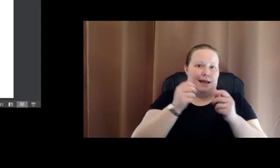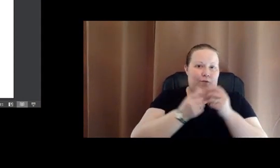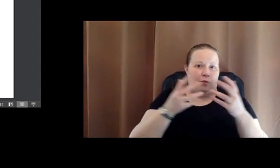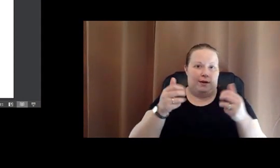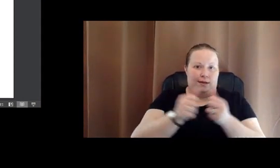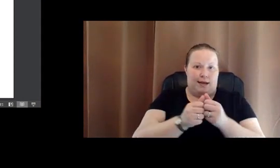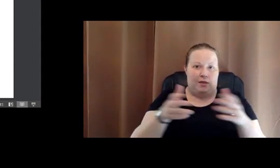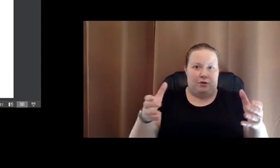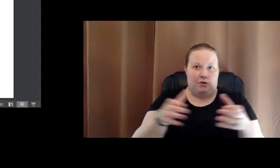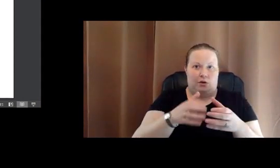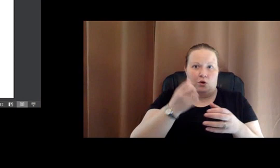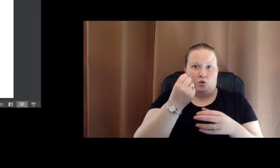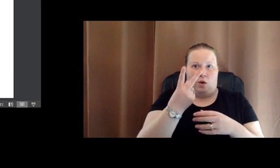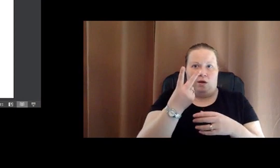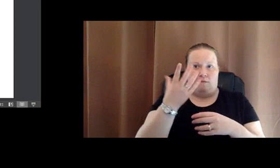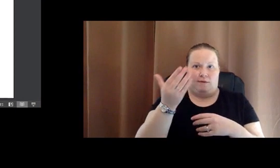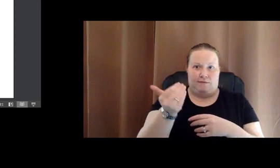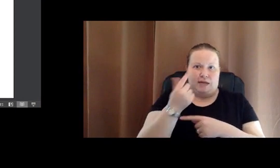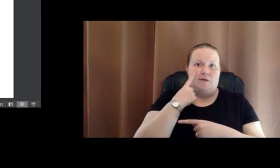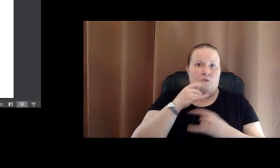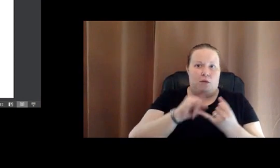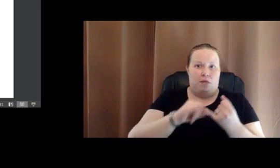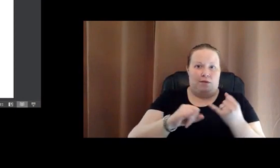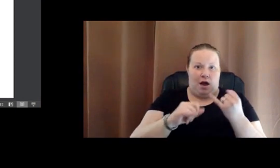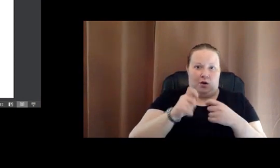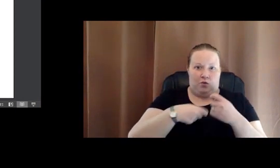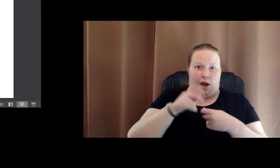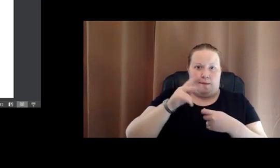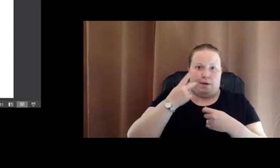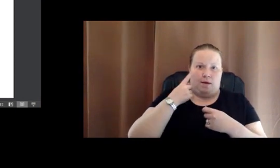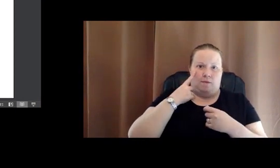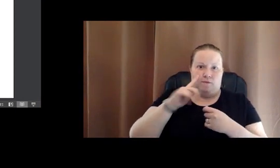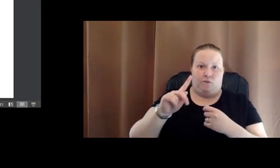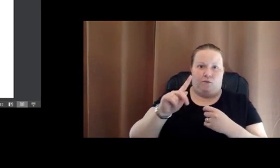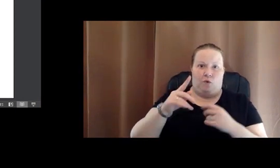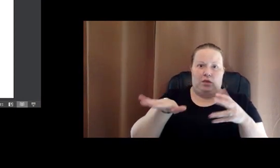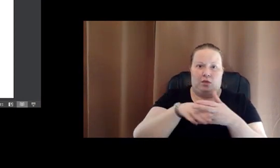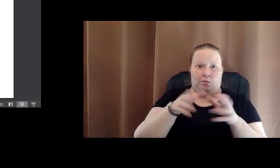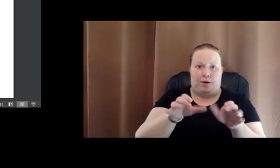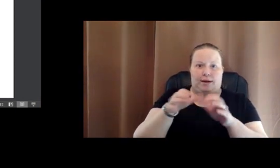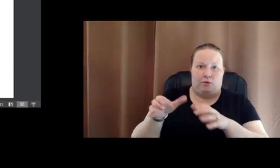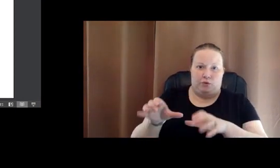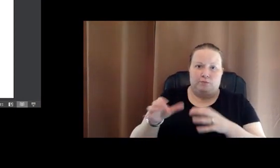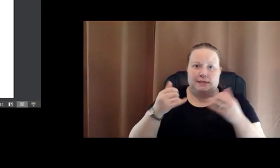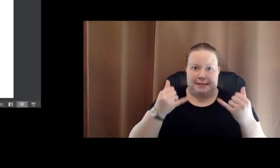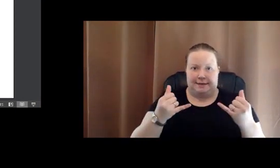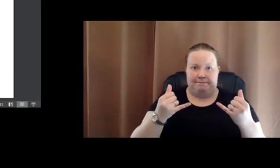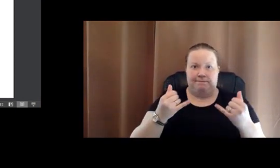12:15 for the final wrap up of the breakout groups today. Okay, thanks everybody.